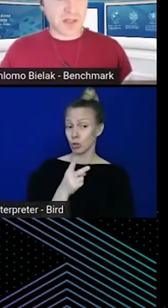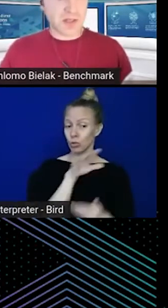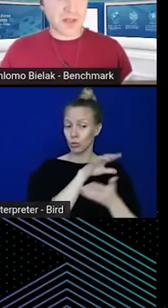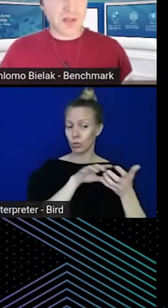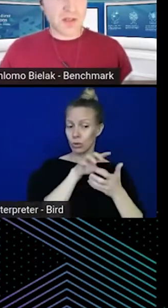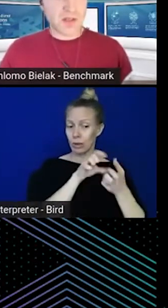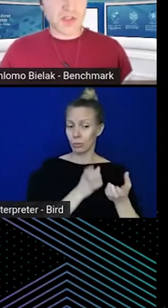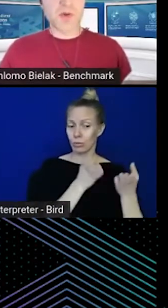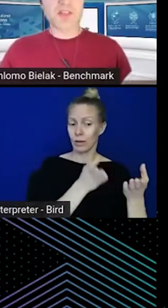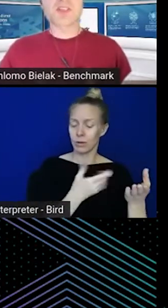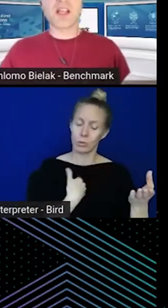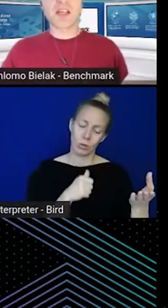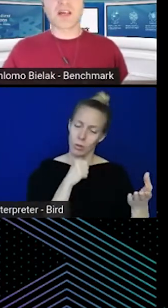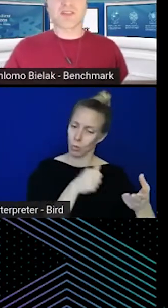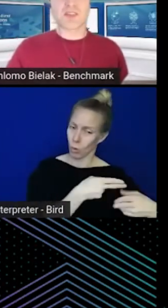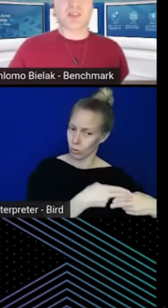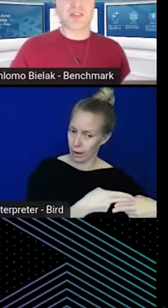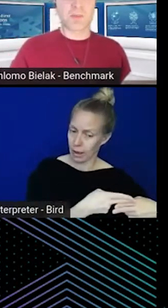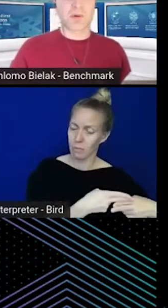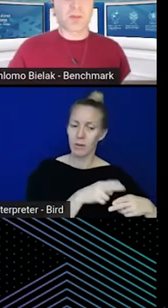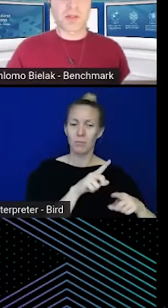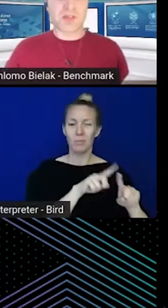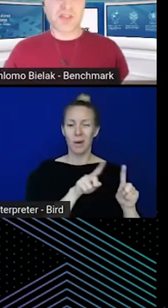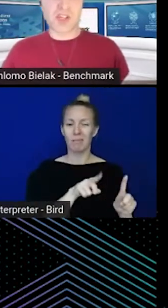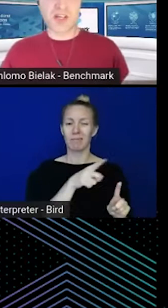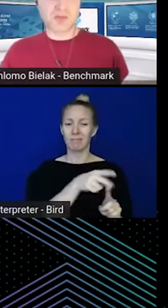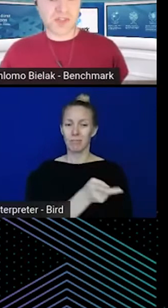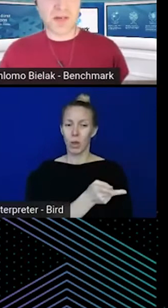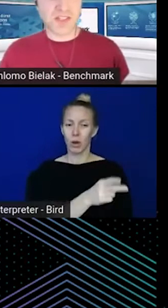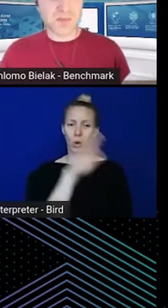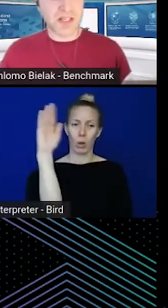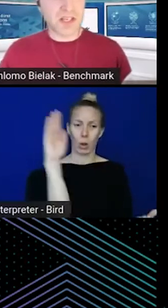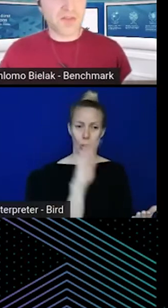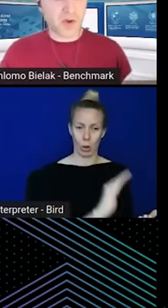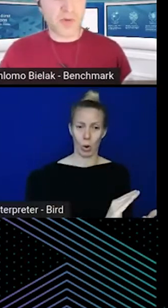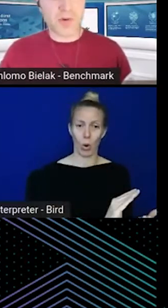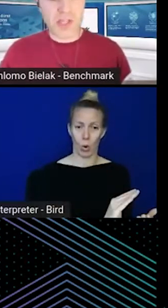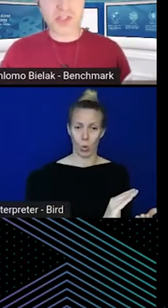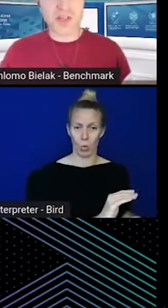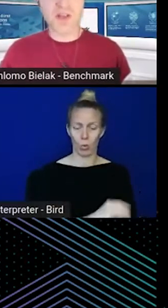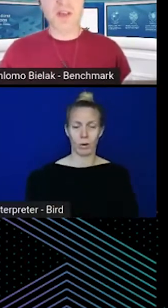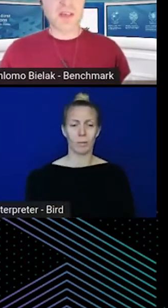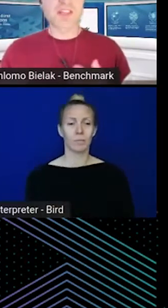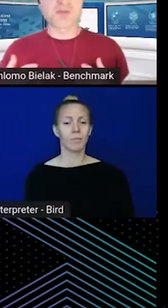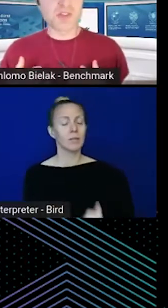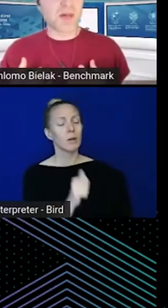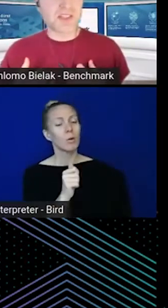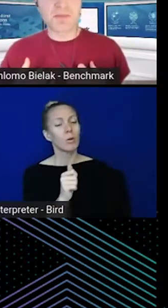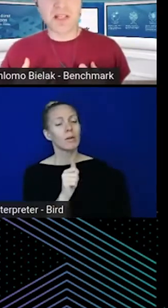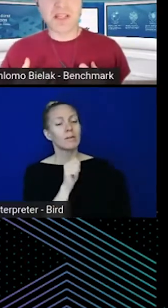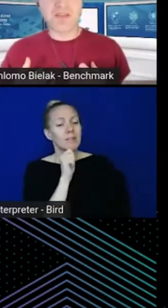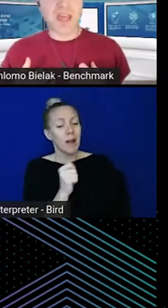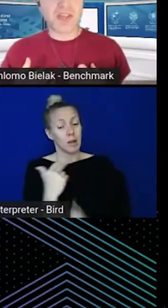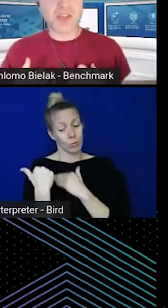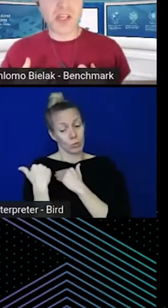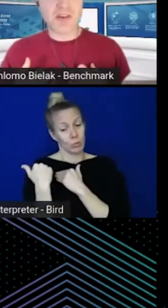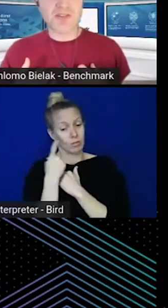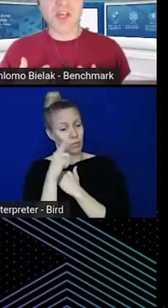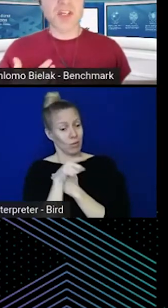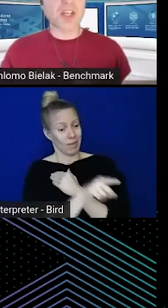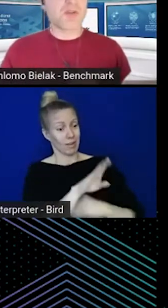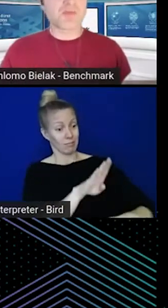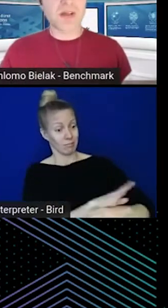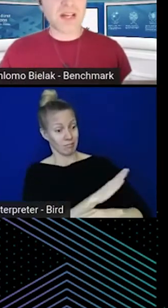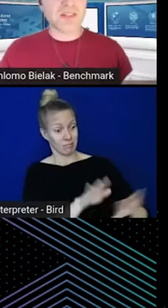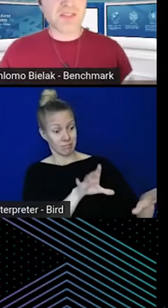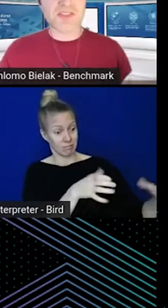integrity. So what it's telling us is the problem is not a responsibility of the corporation, it's a responsibility of the engineers